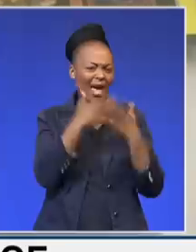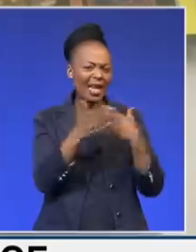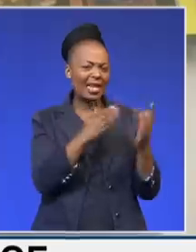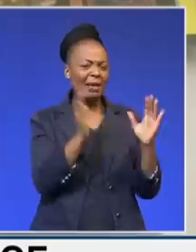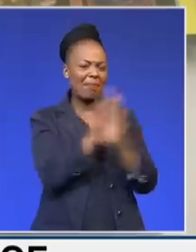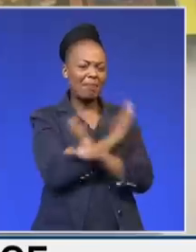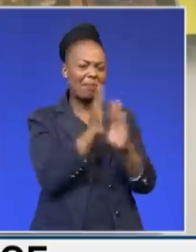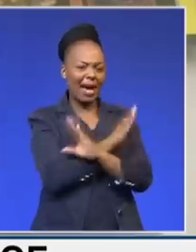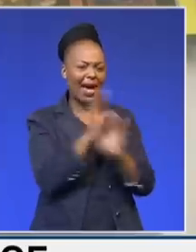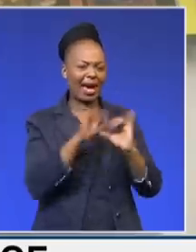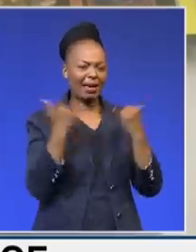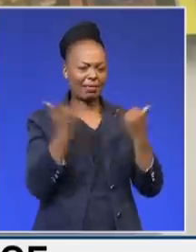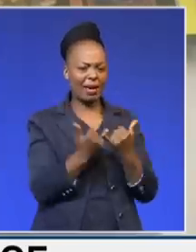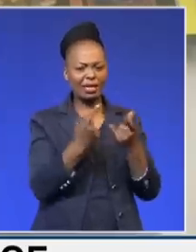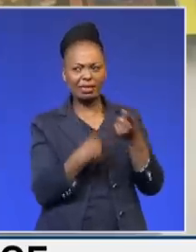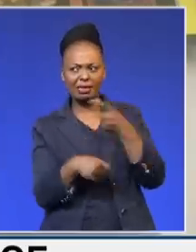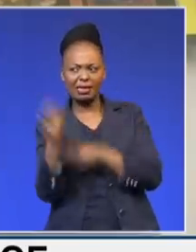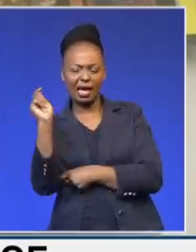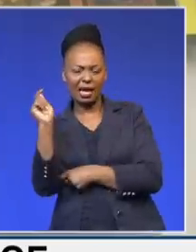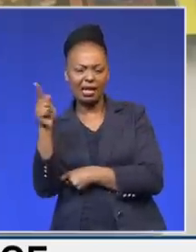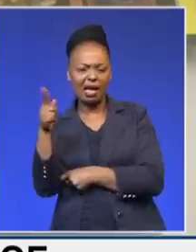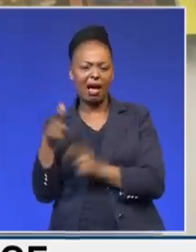arms to the Russian Federation?